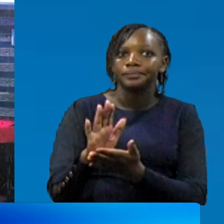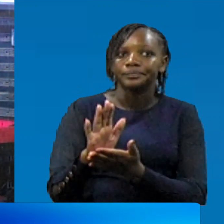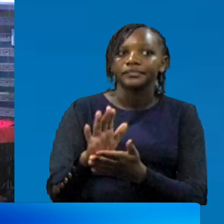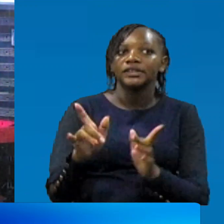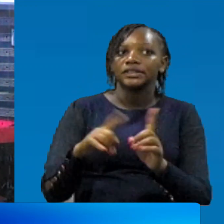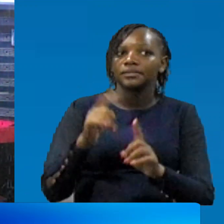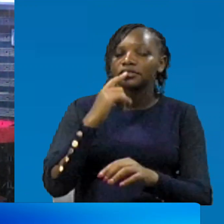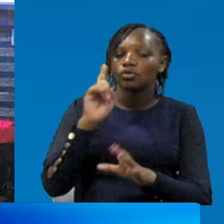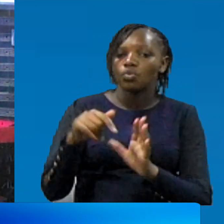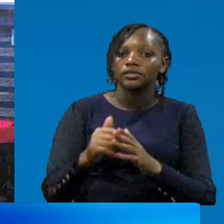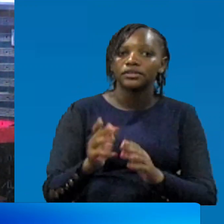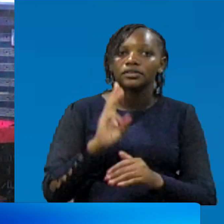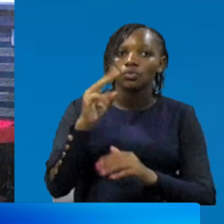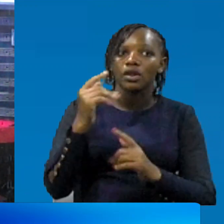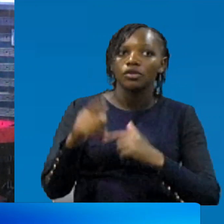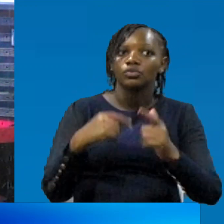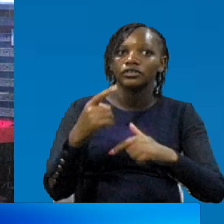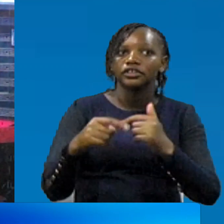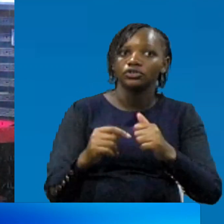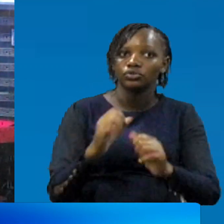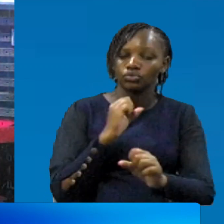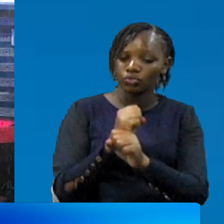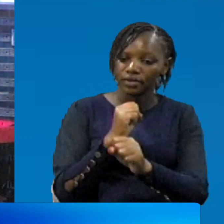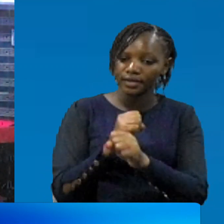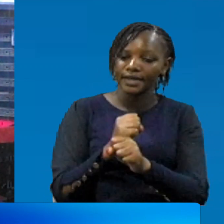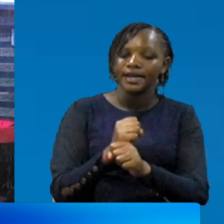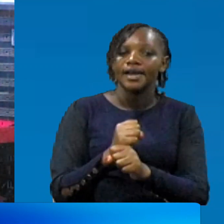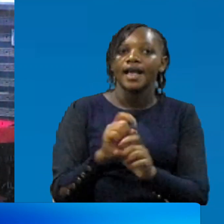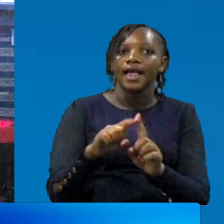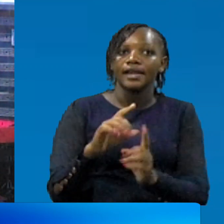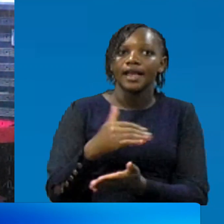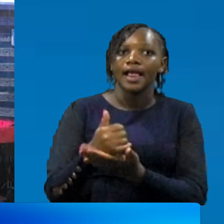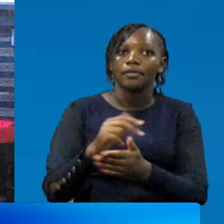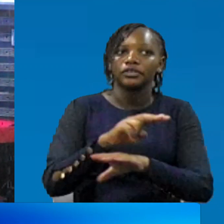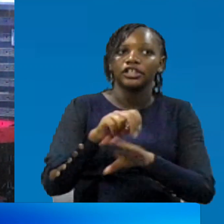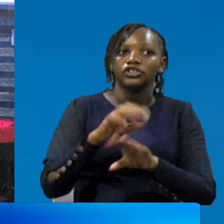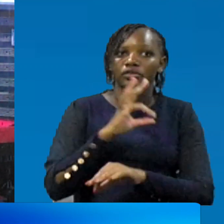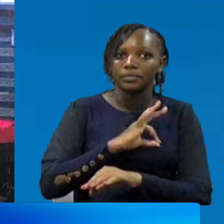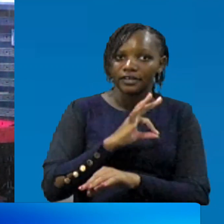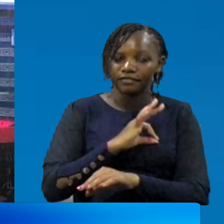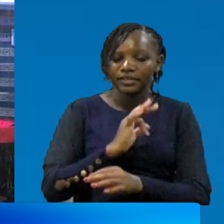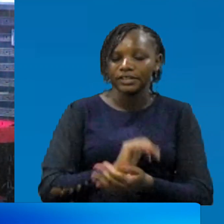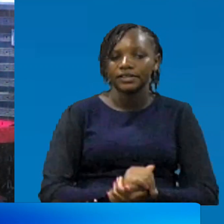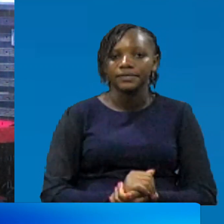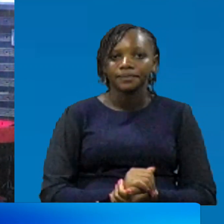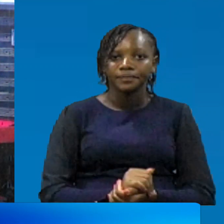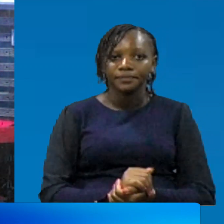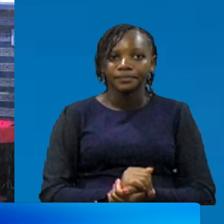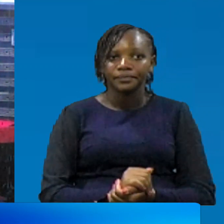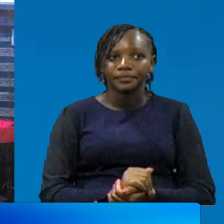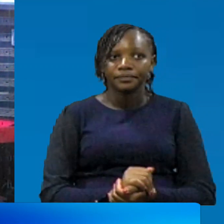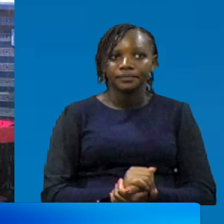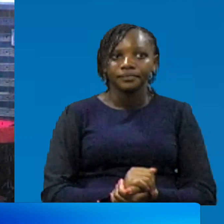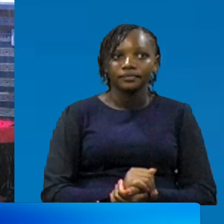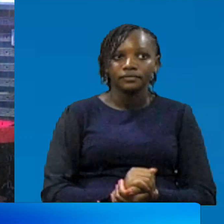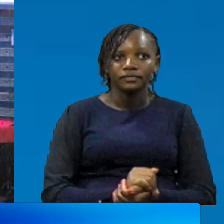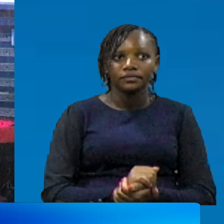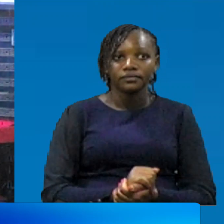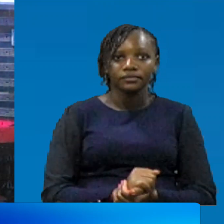that he will further propel the ministry to benefit the nation and the citizenry.